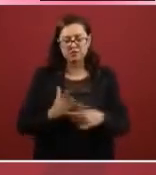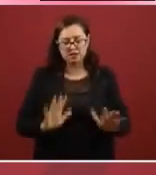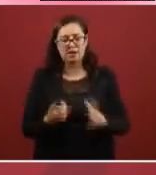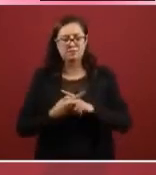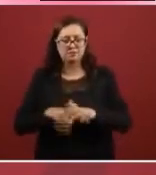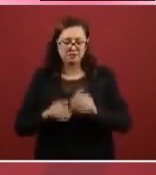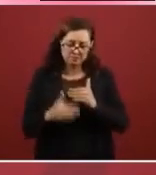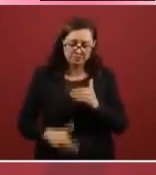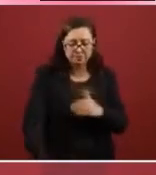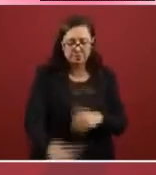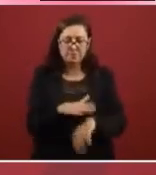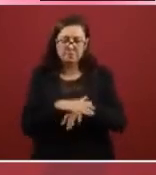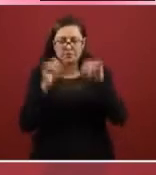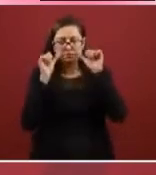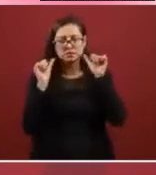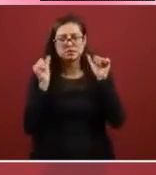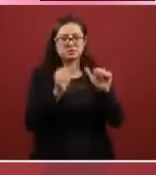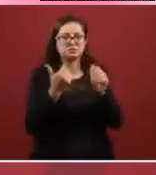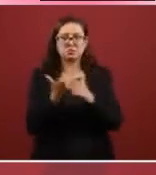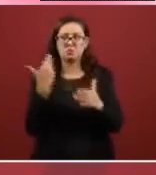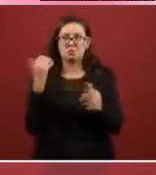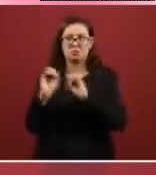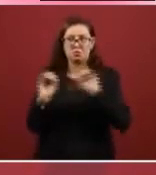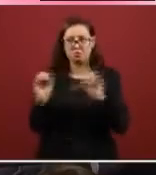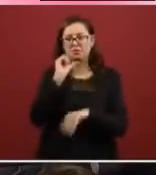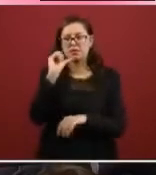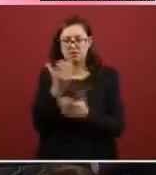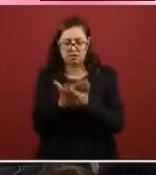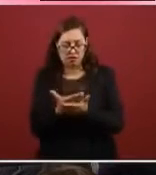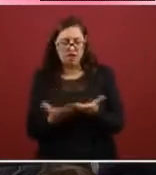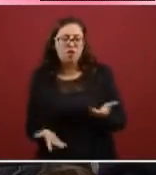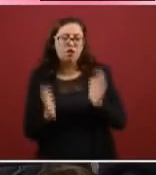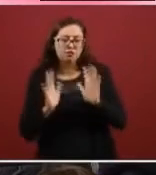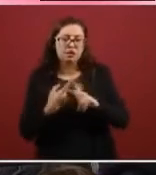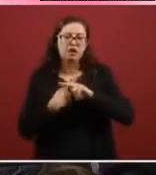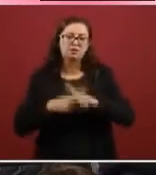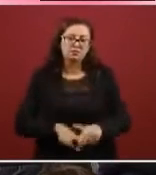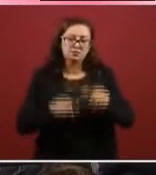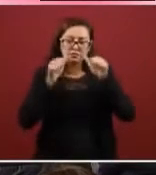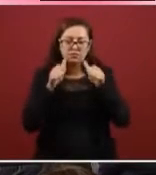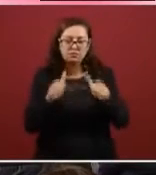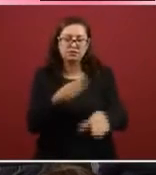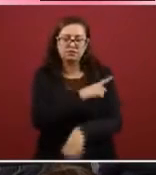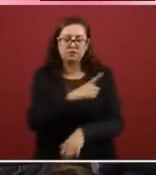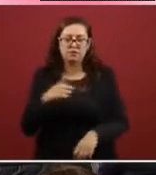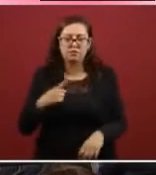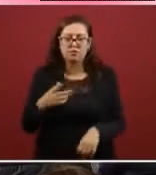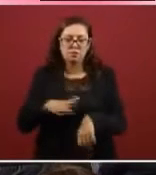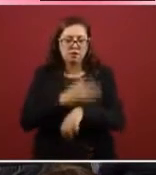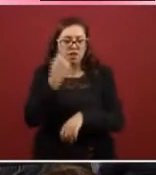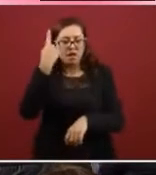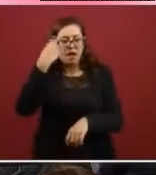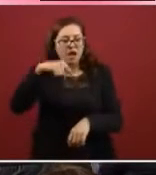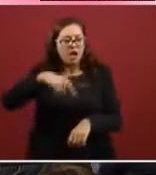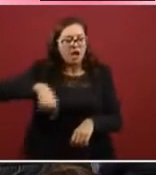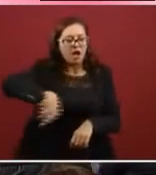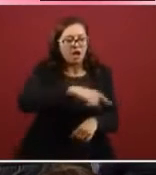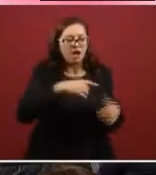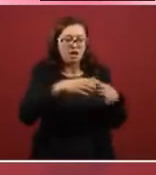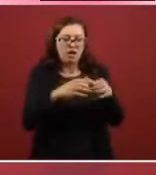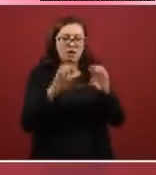I think there's a, we are now increasing the attention to that, and we're trying